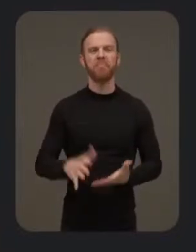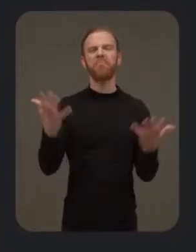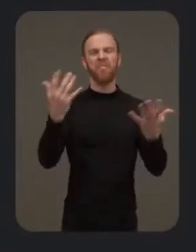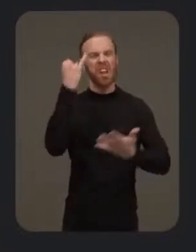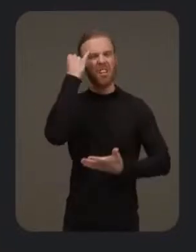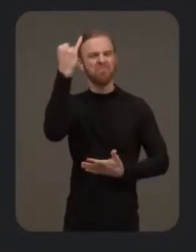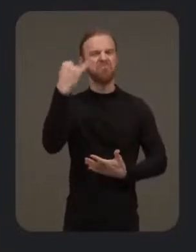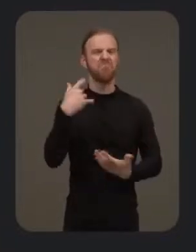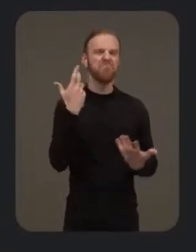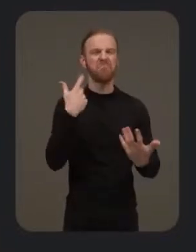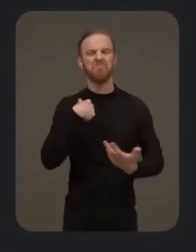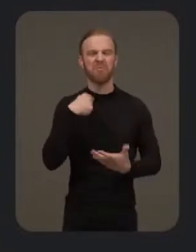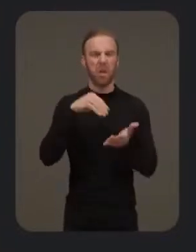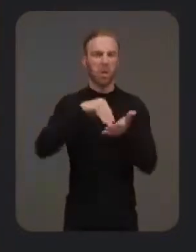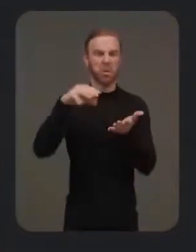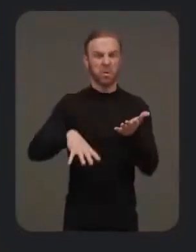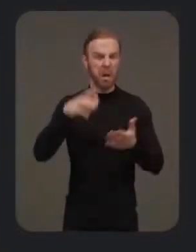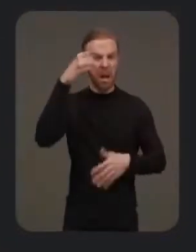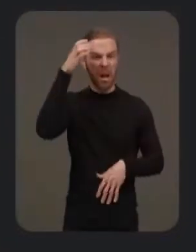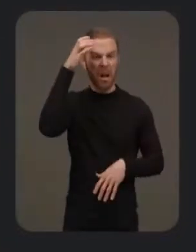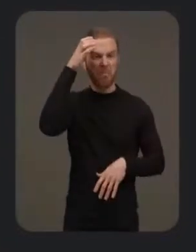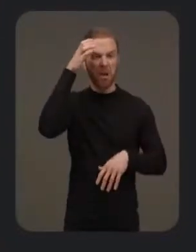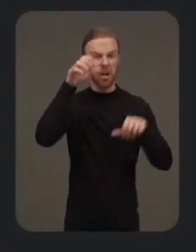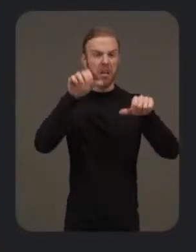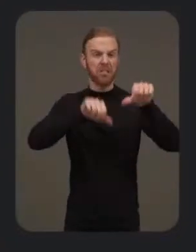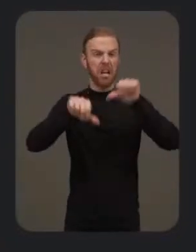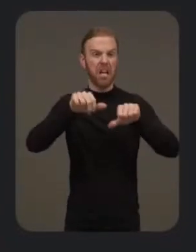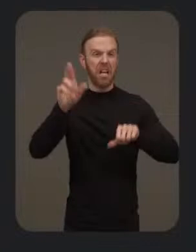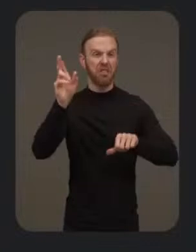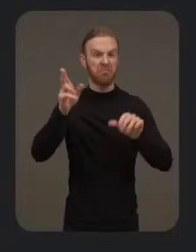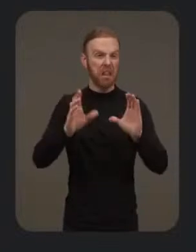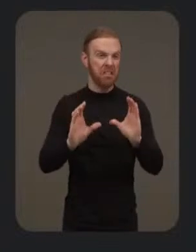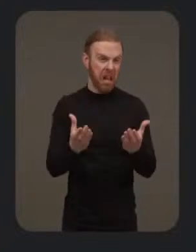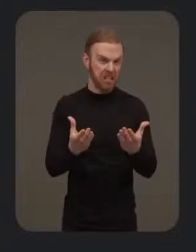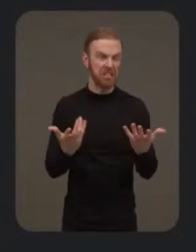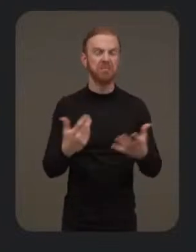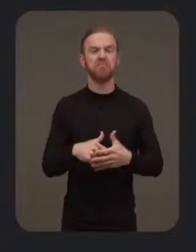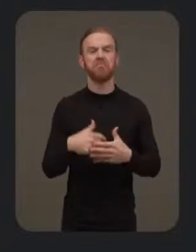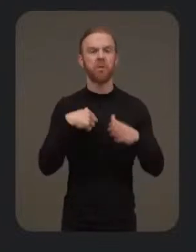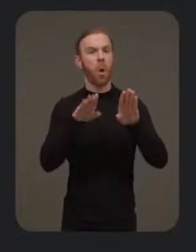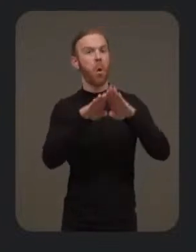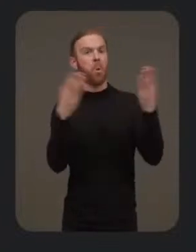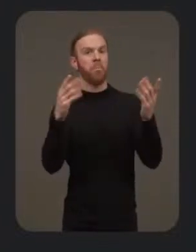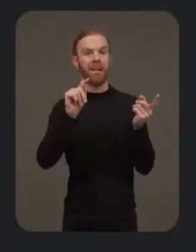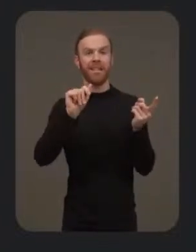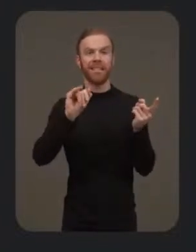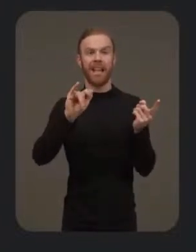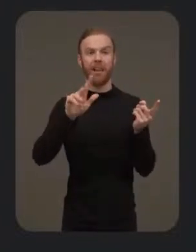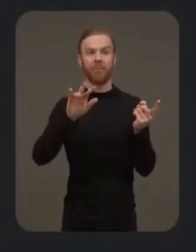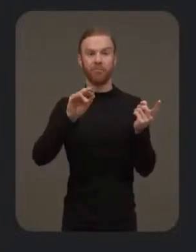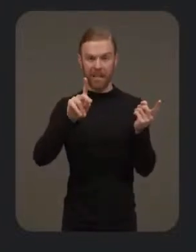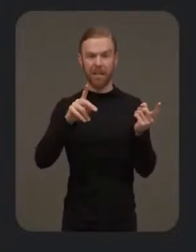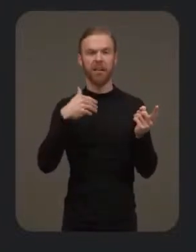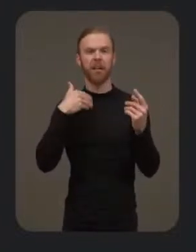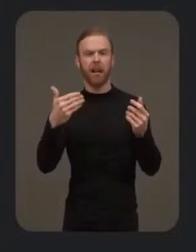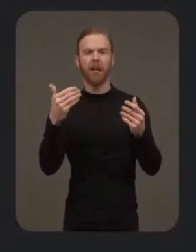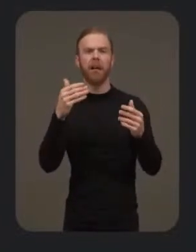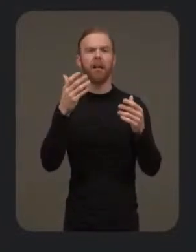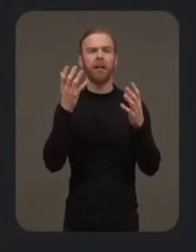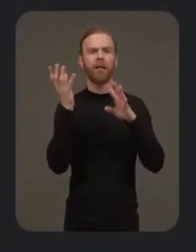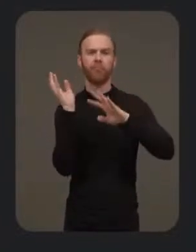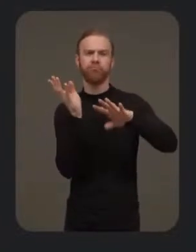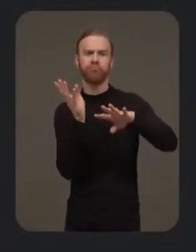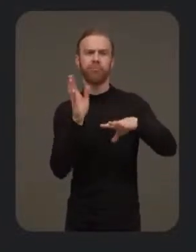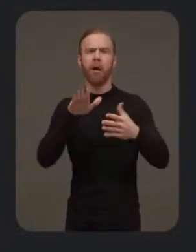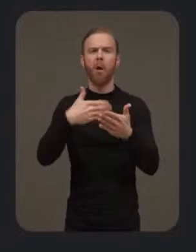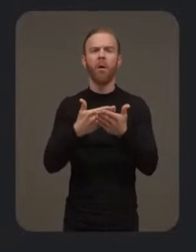Now imagine that I'm a student taking a computer science history class. I'll open up Tailwind, and I can quickly see in Google